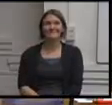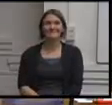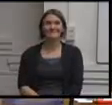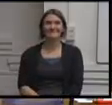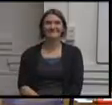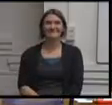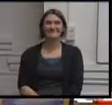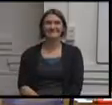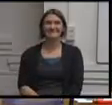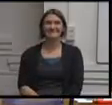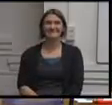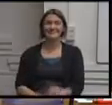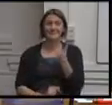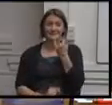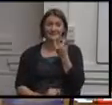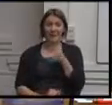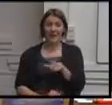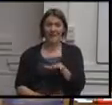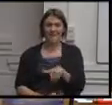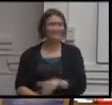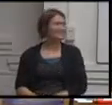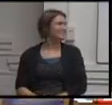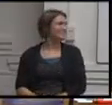go. Bye.